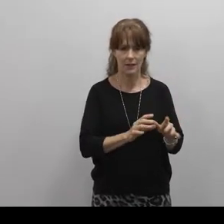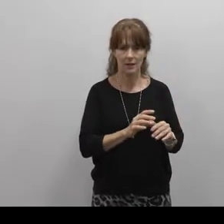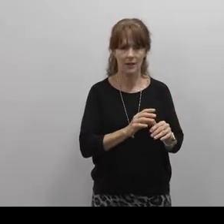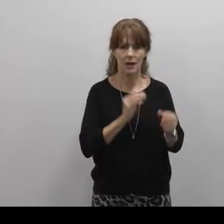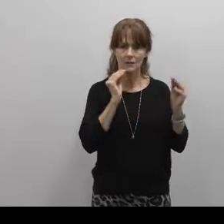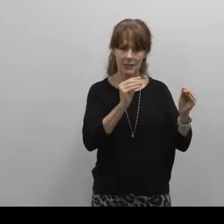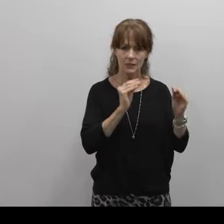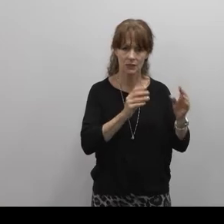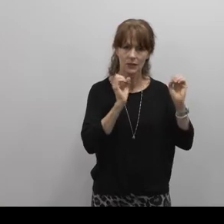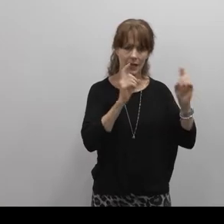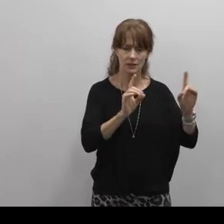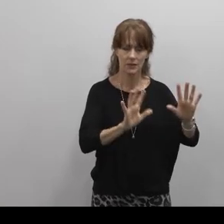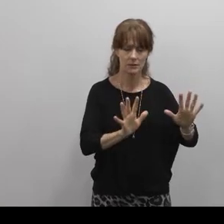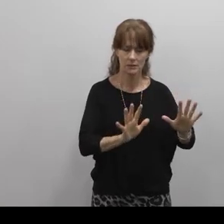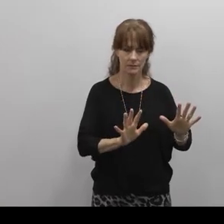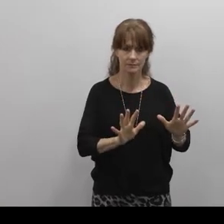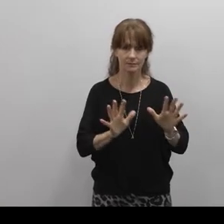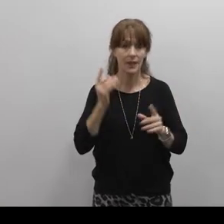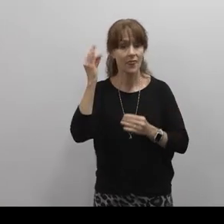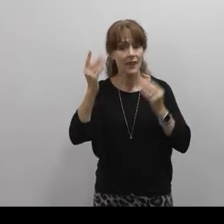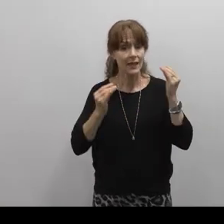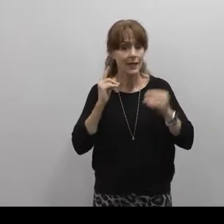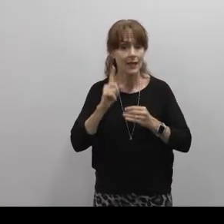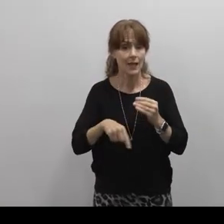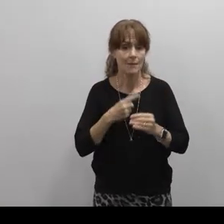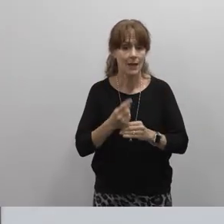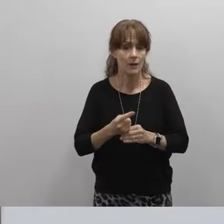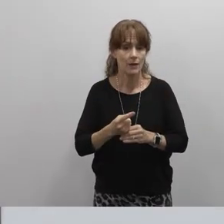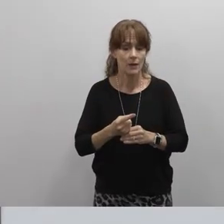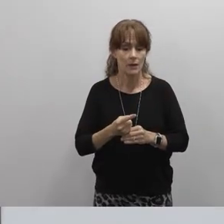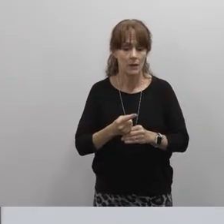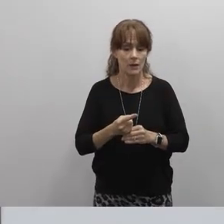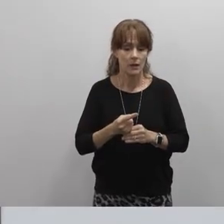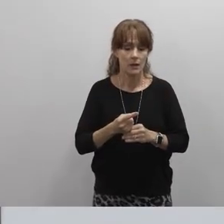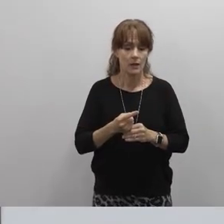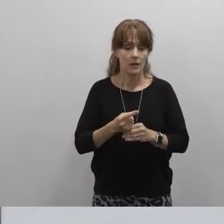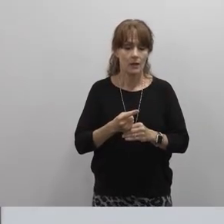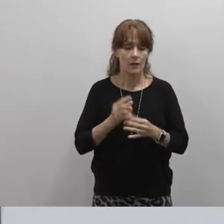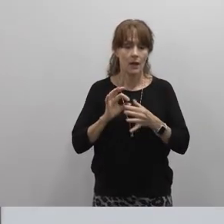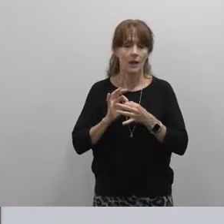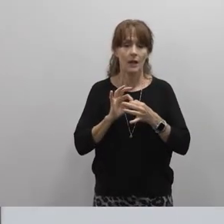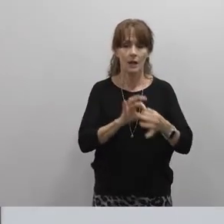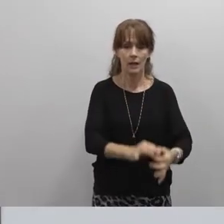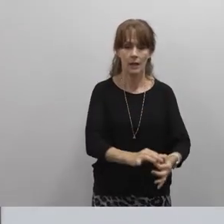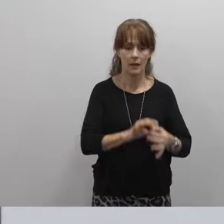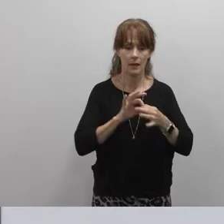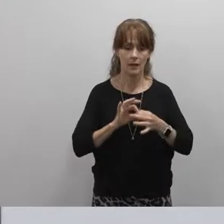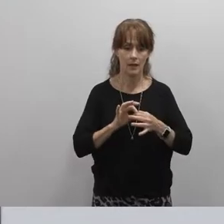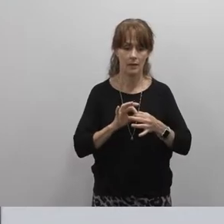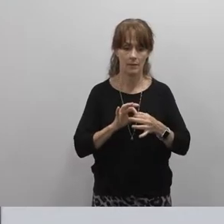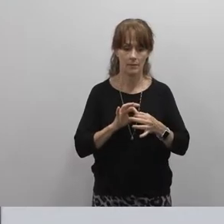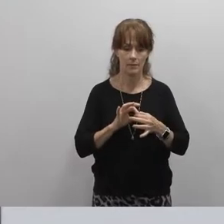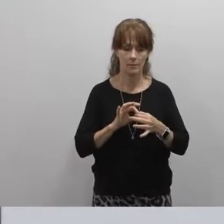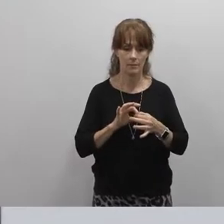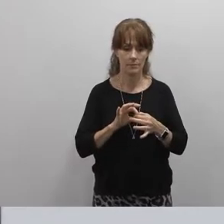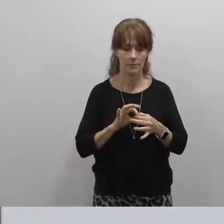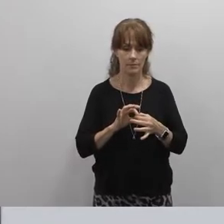of teachers and educators. Think along the lines of that connection that I described earlier.